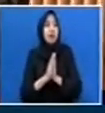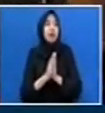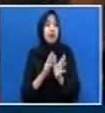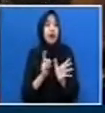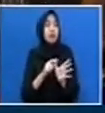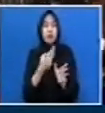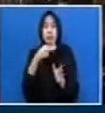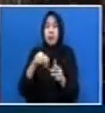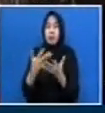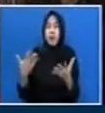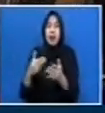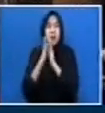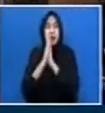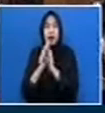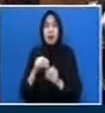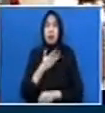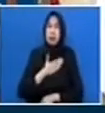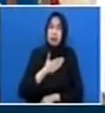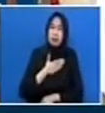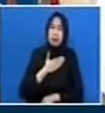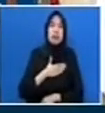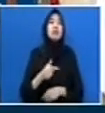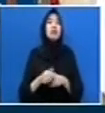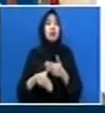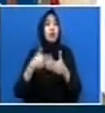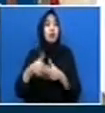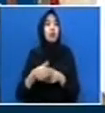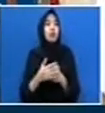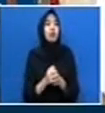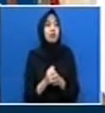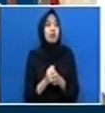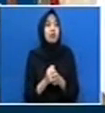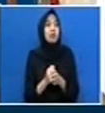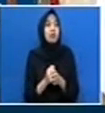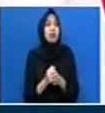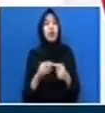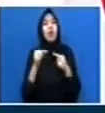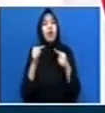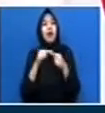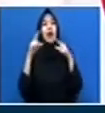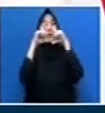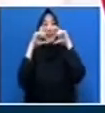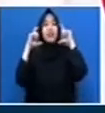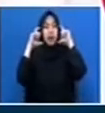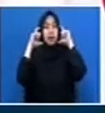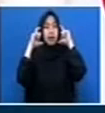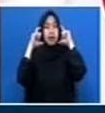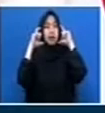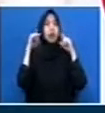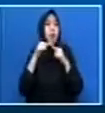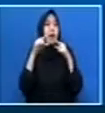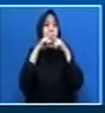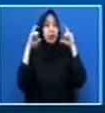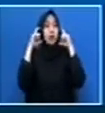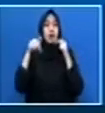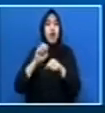coup, and doing everything we can and trying to keep our masks up. Sure. We're talking about the masks. I think the pandemic,